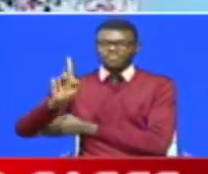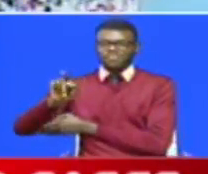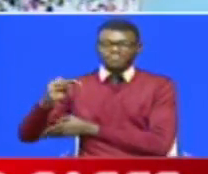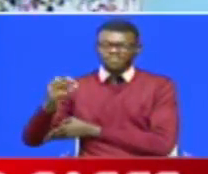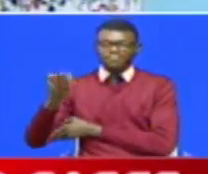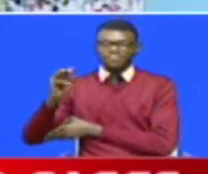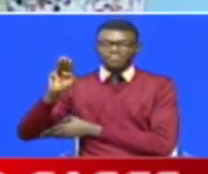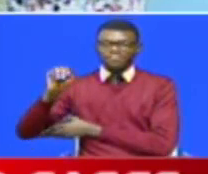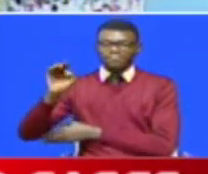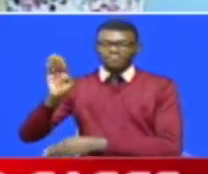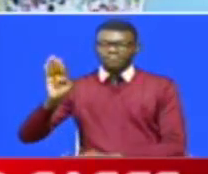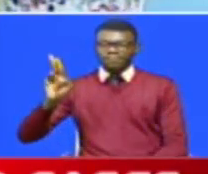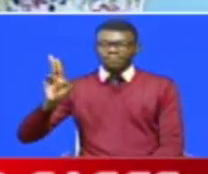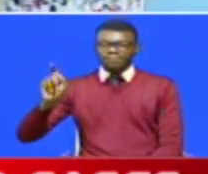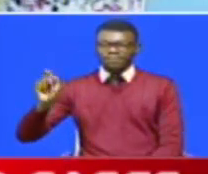Joseph Budia.